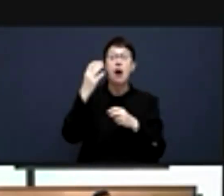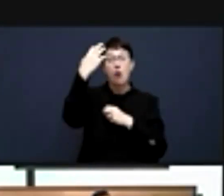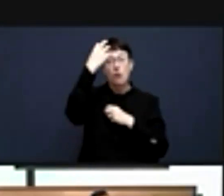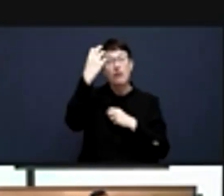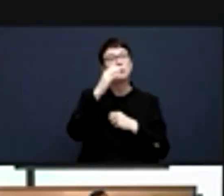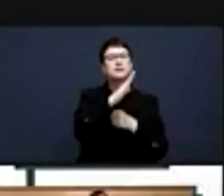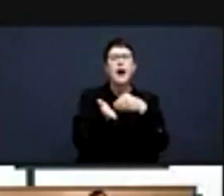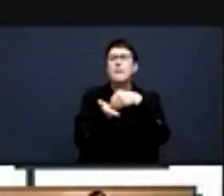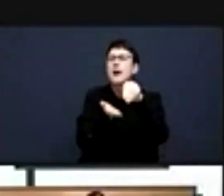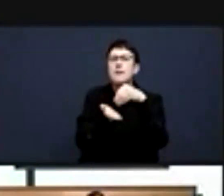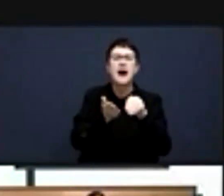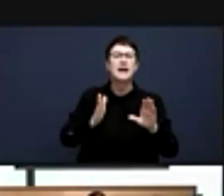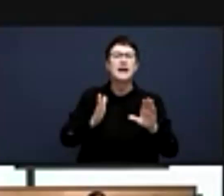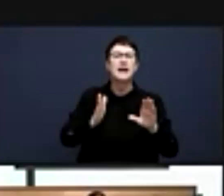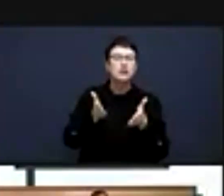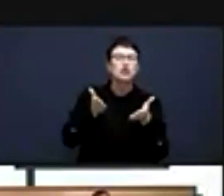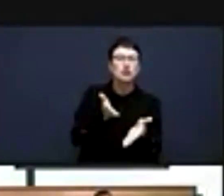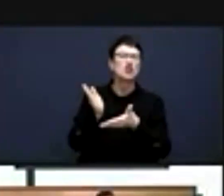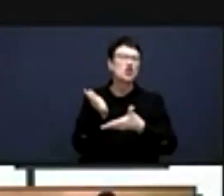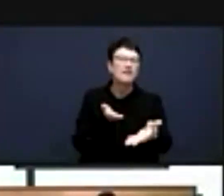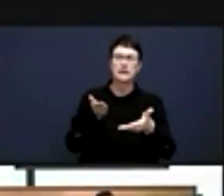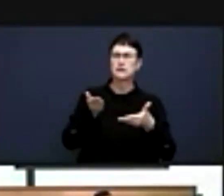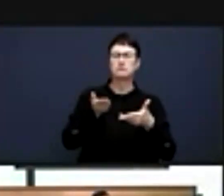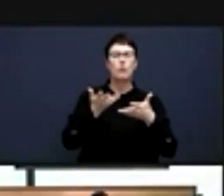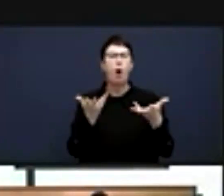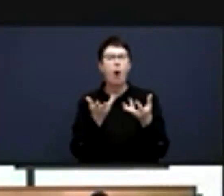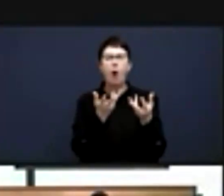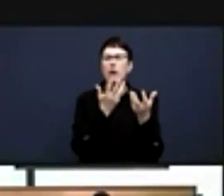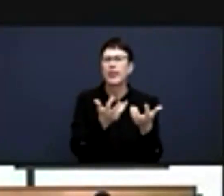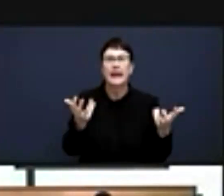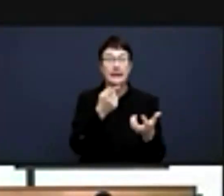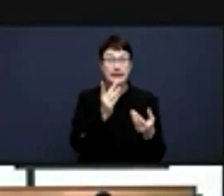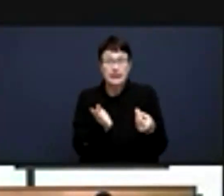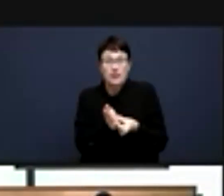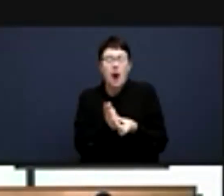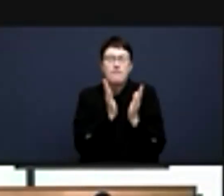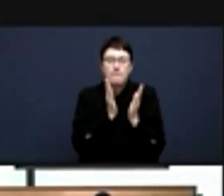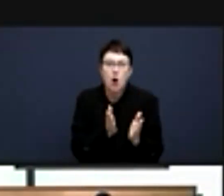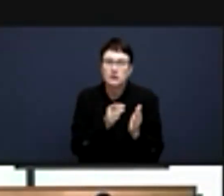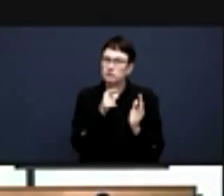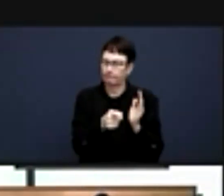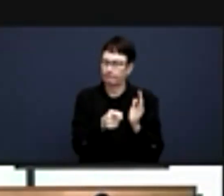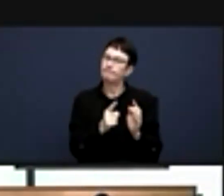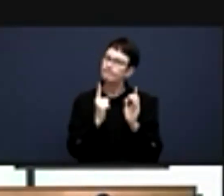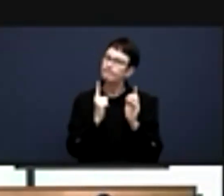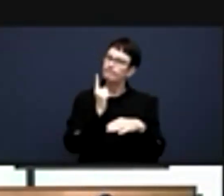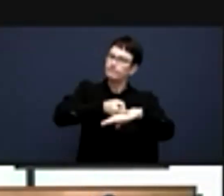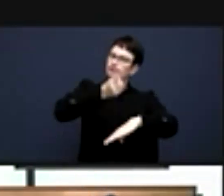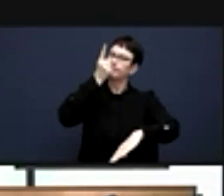point, which is not only concerning digital accessibility, but also other products, other services, and so